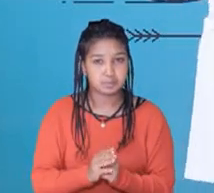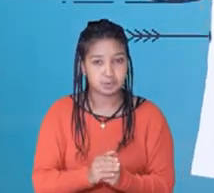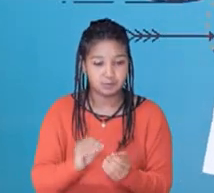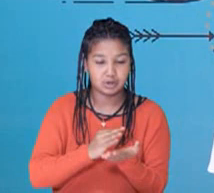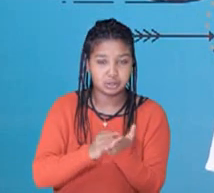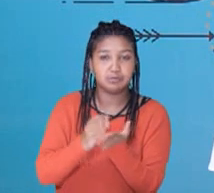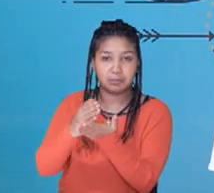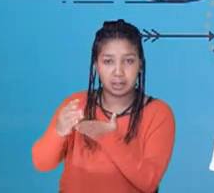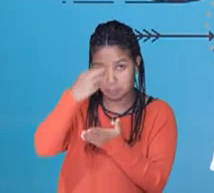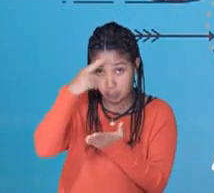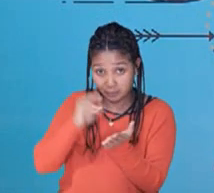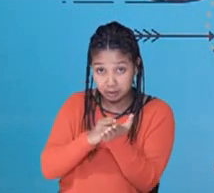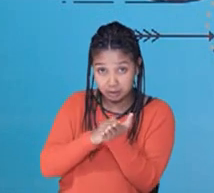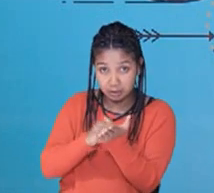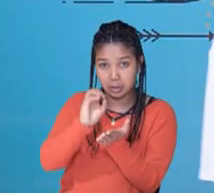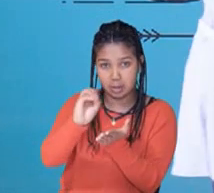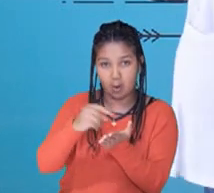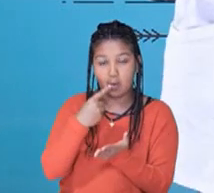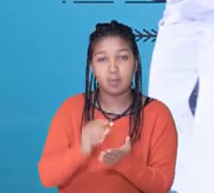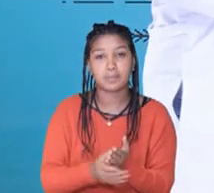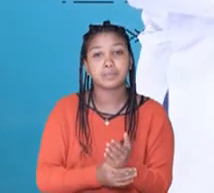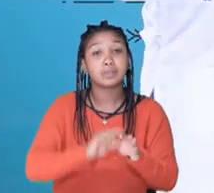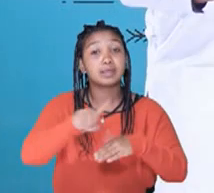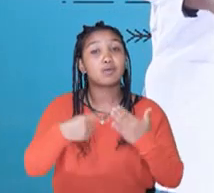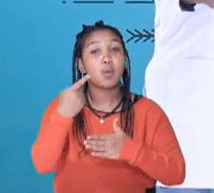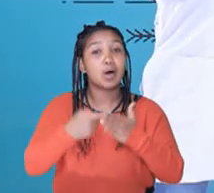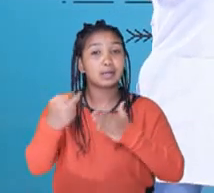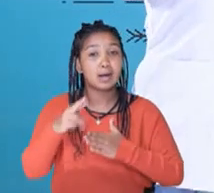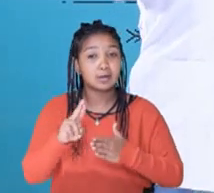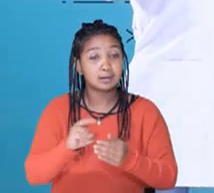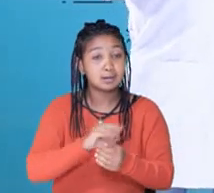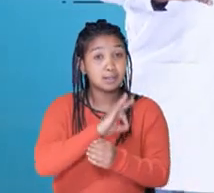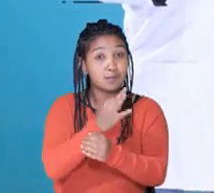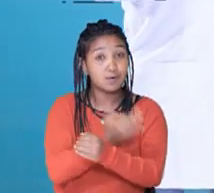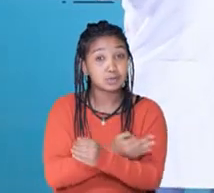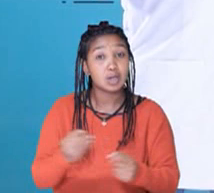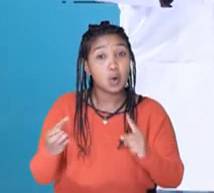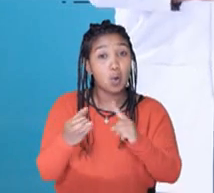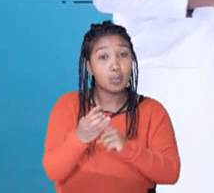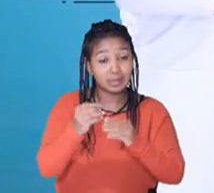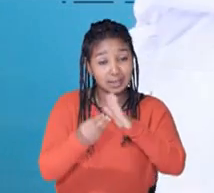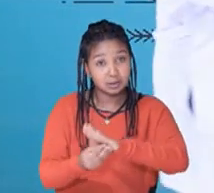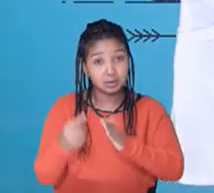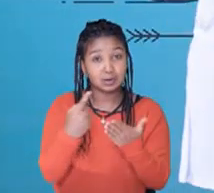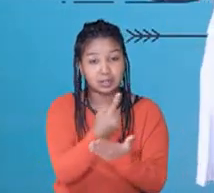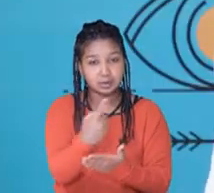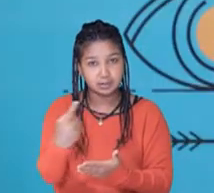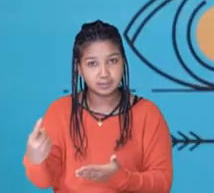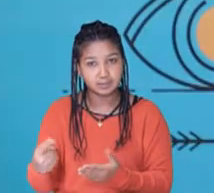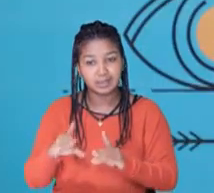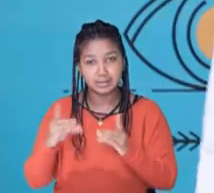neglect friction. Okay, frictional force is 0. Therefore, what are the force components exerted on